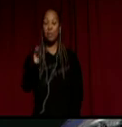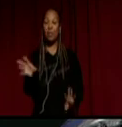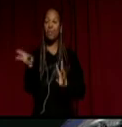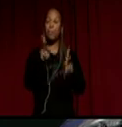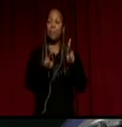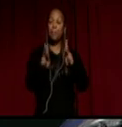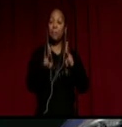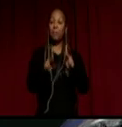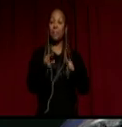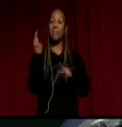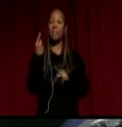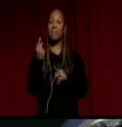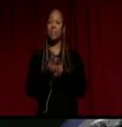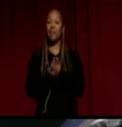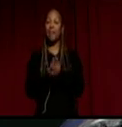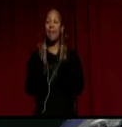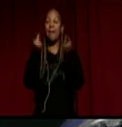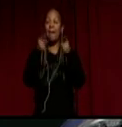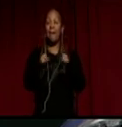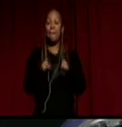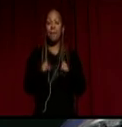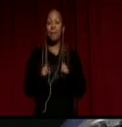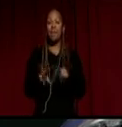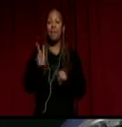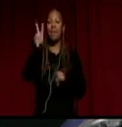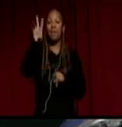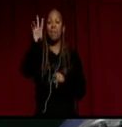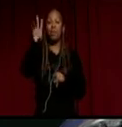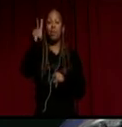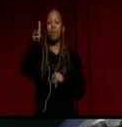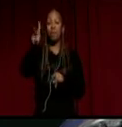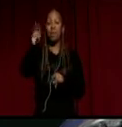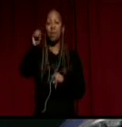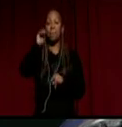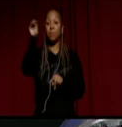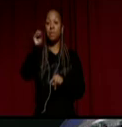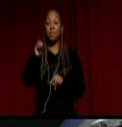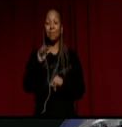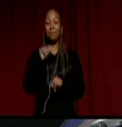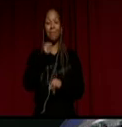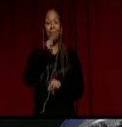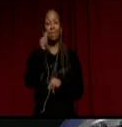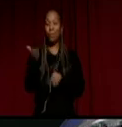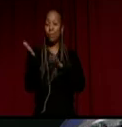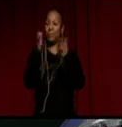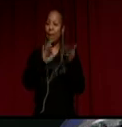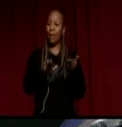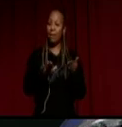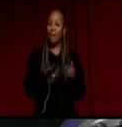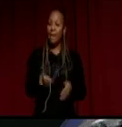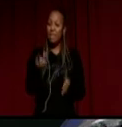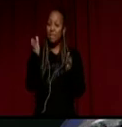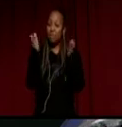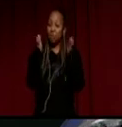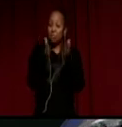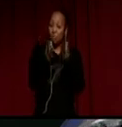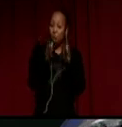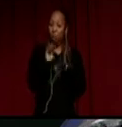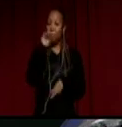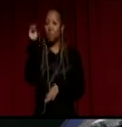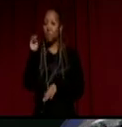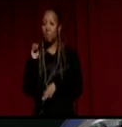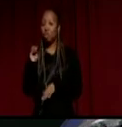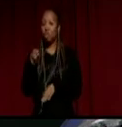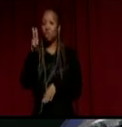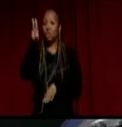that something happens. And then of that 20%, all 20% don't die. That's right. It's still a smaller percentage of